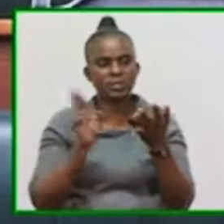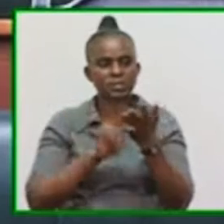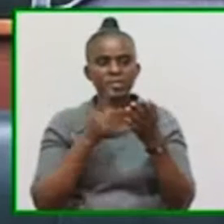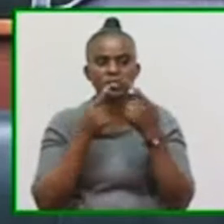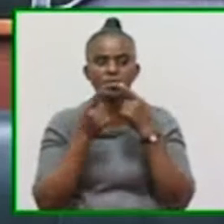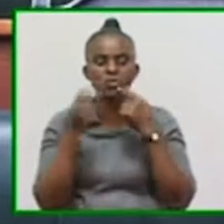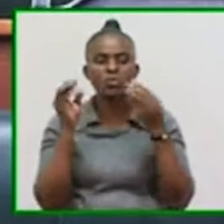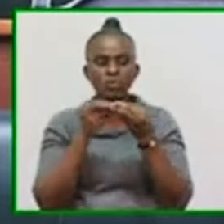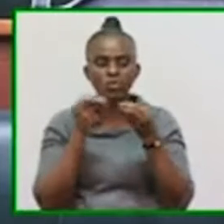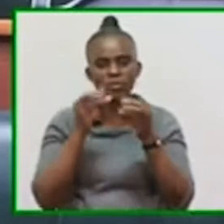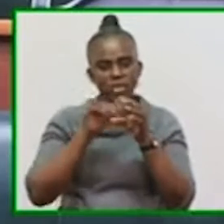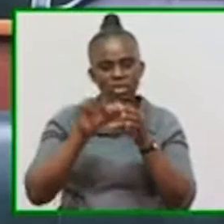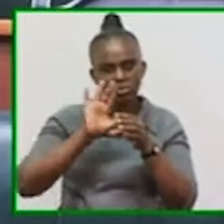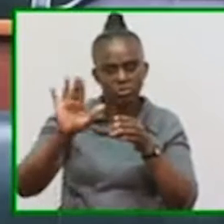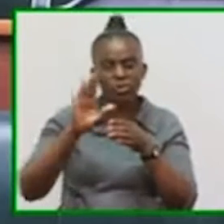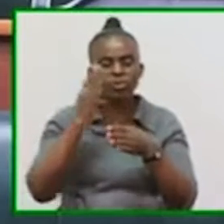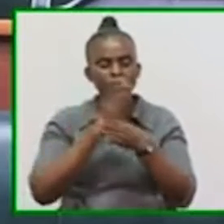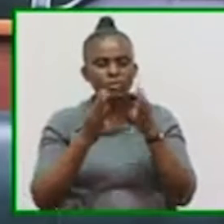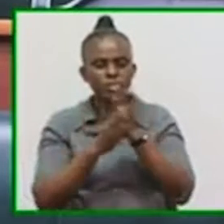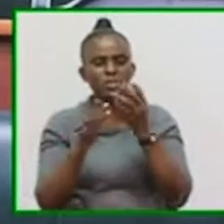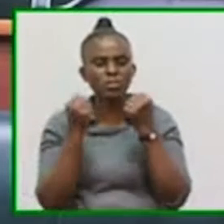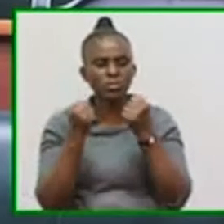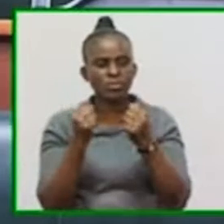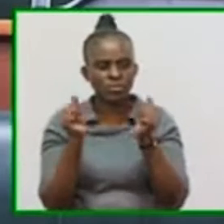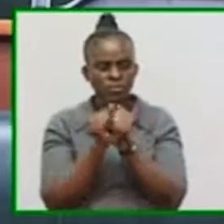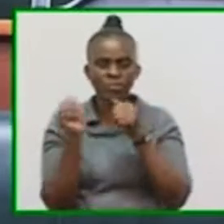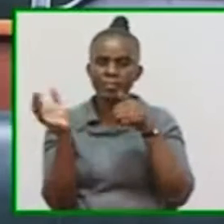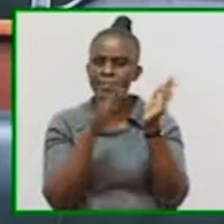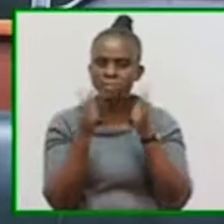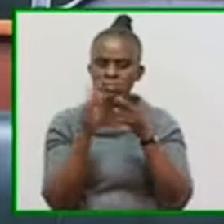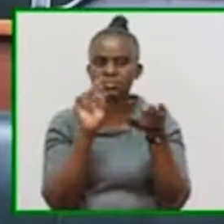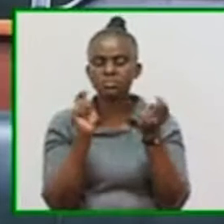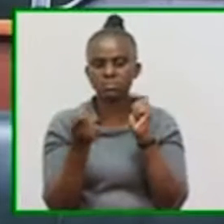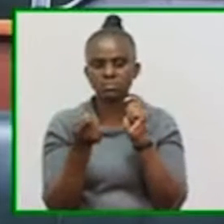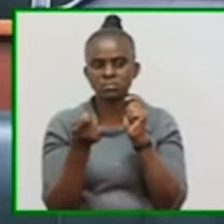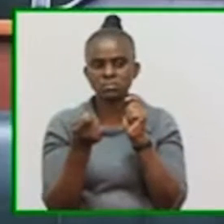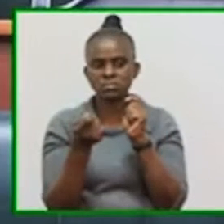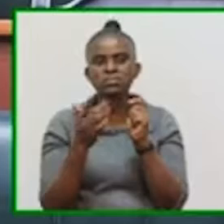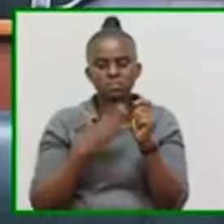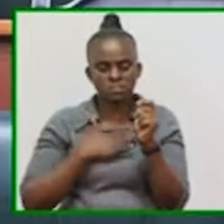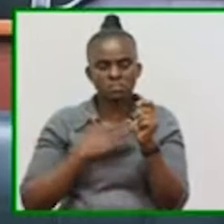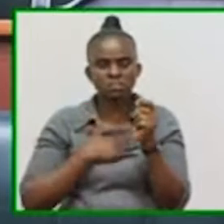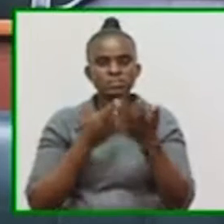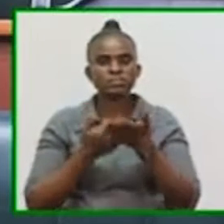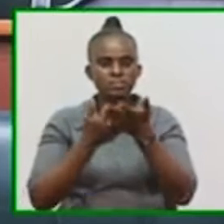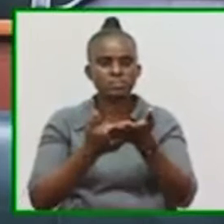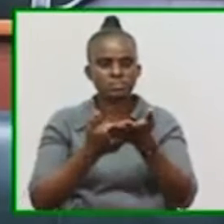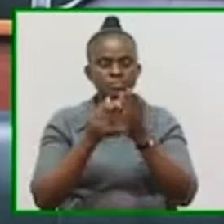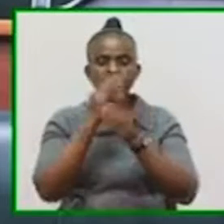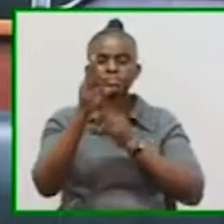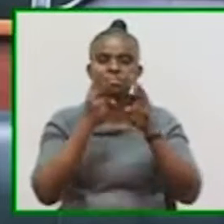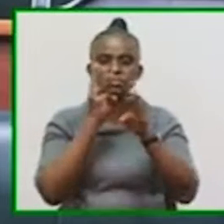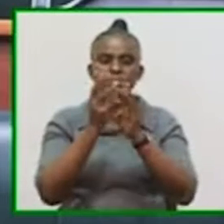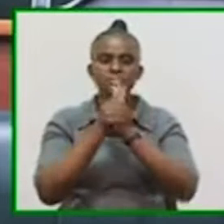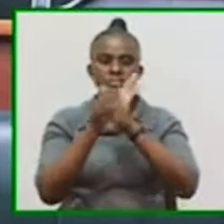the part of building resilience in line with climate change. It is my recommendation to world leaders